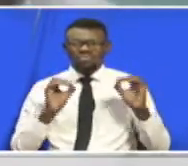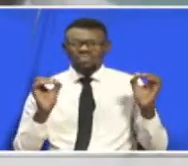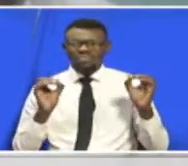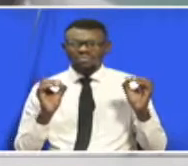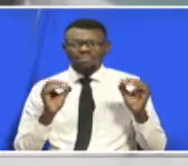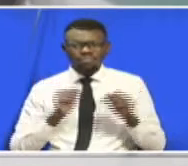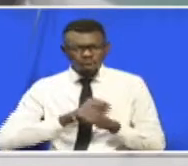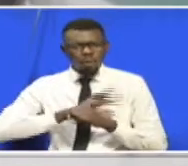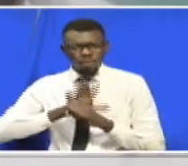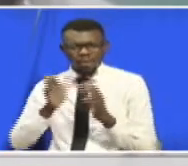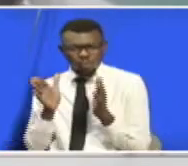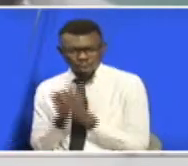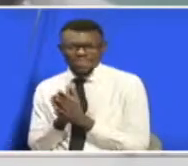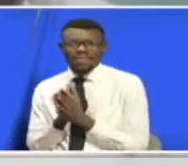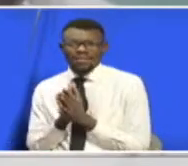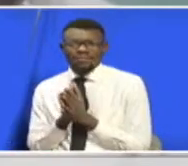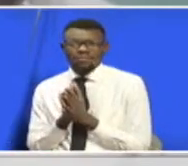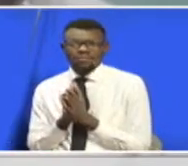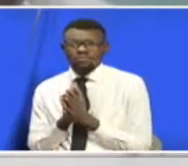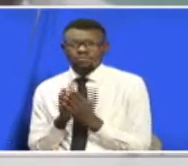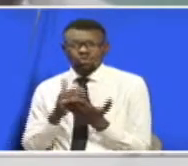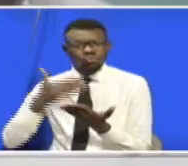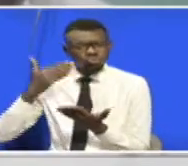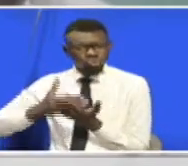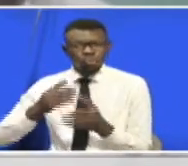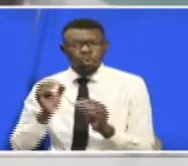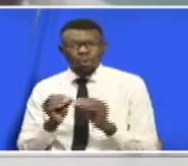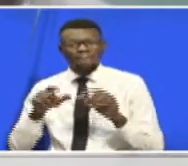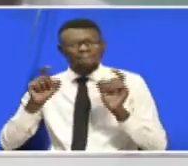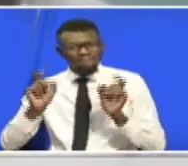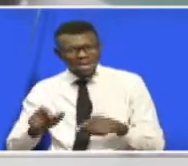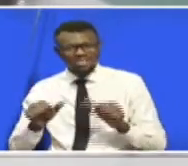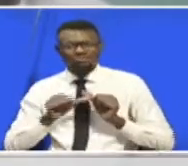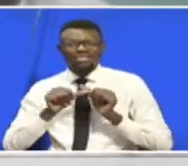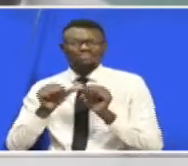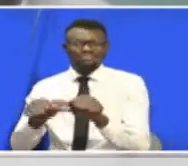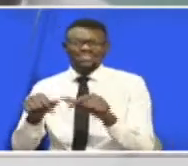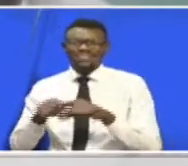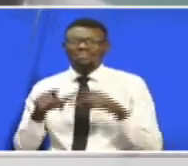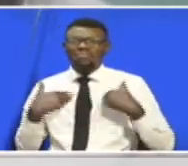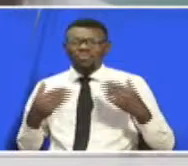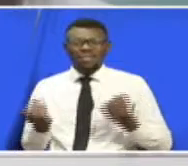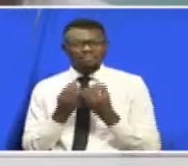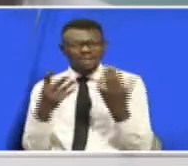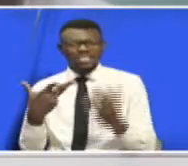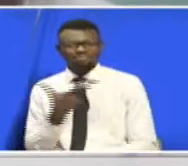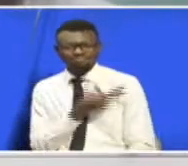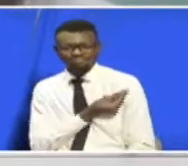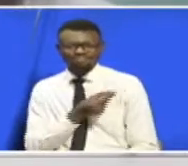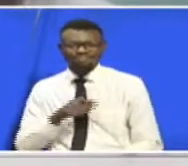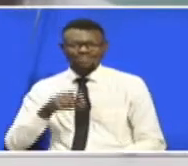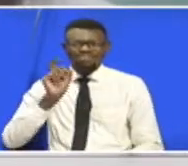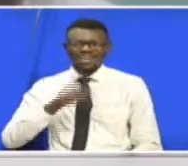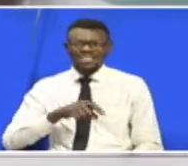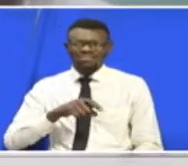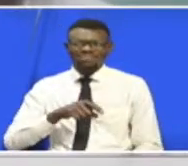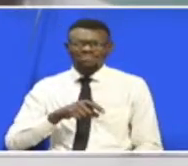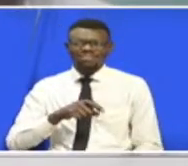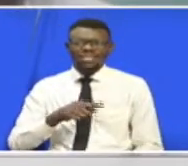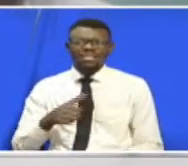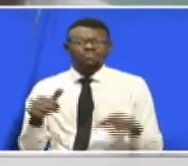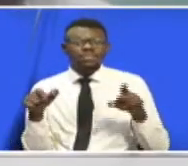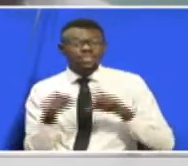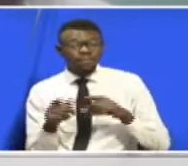us. We need to maintain all those interventions as we vaccinate as many people as possible. There's something you said that is very